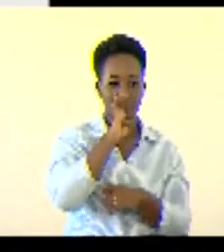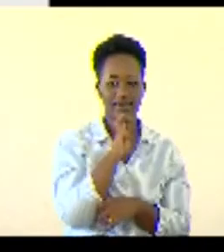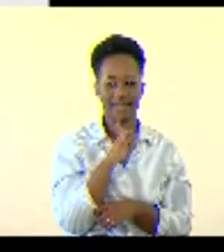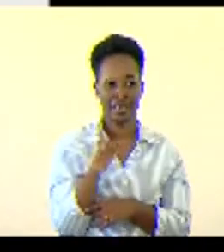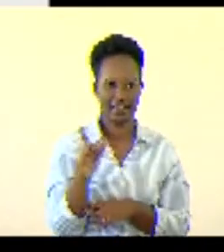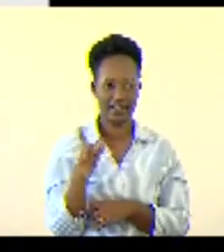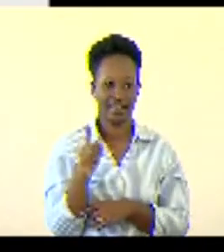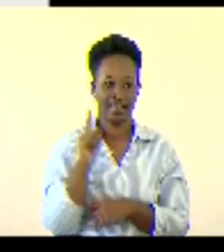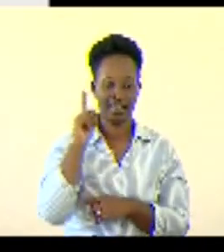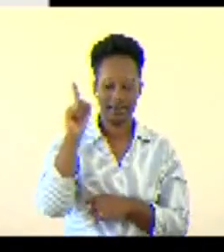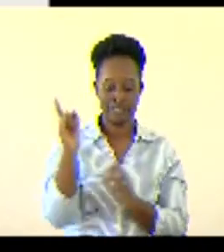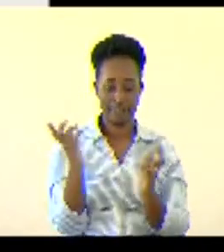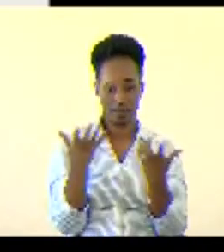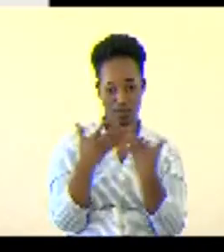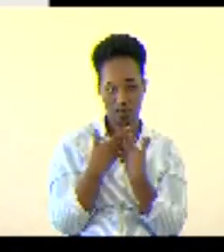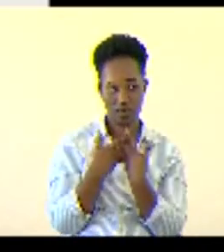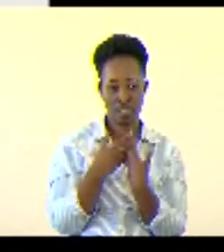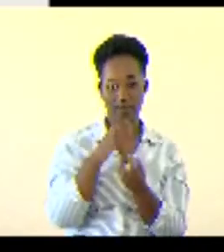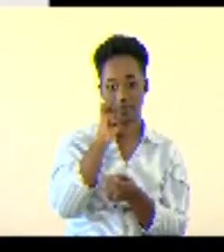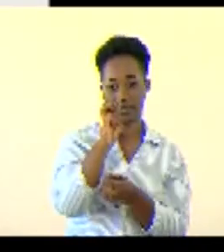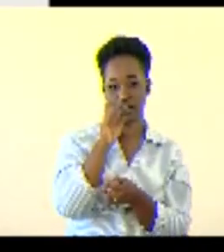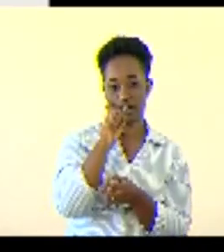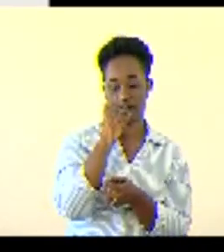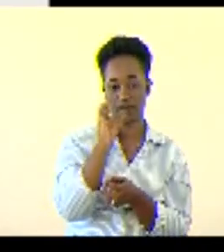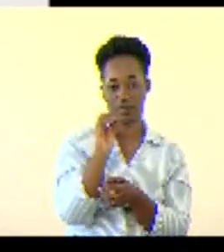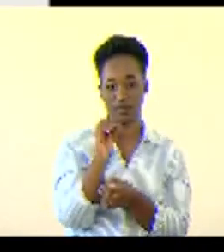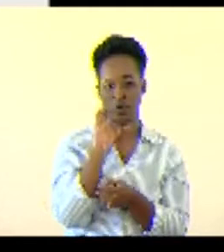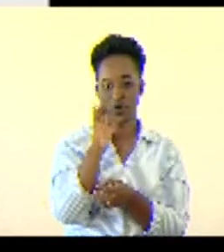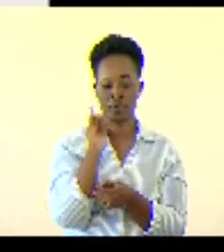cell. That one is referred to as exocytosis.